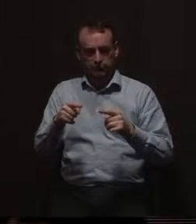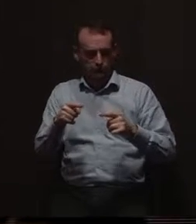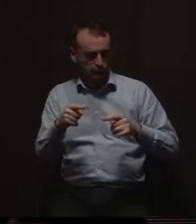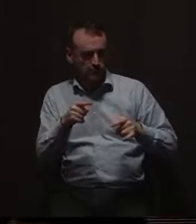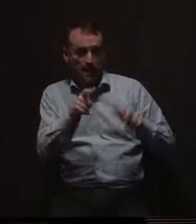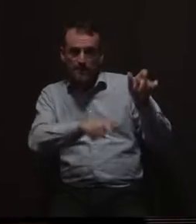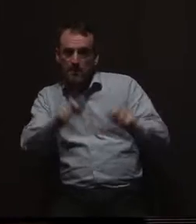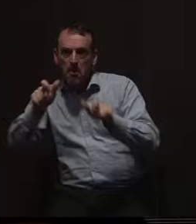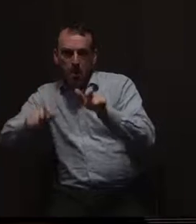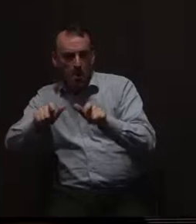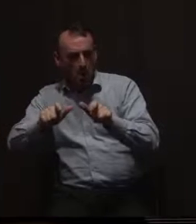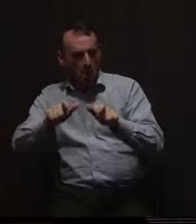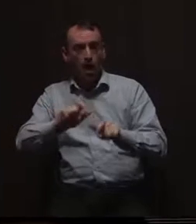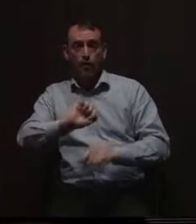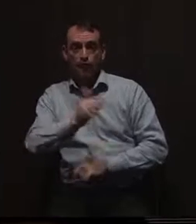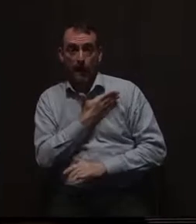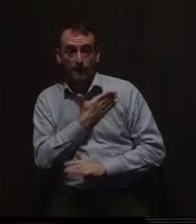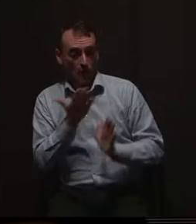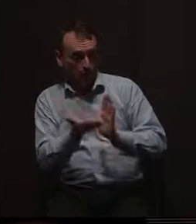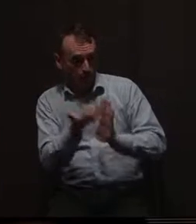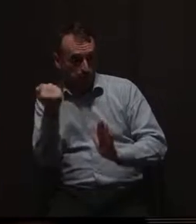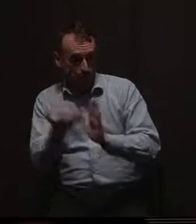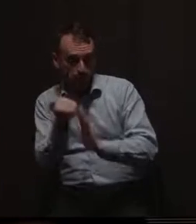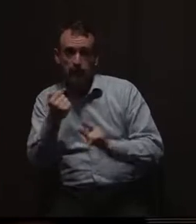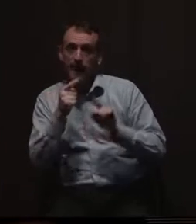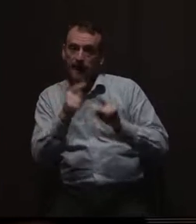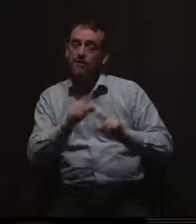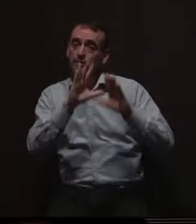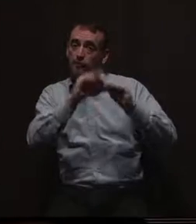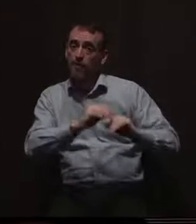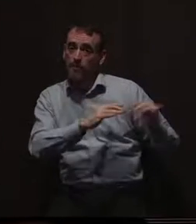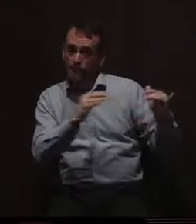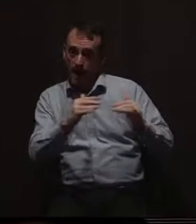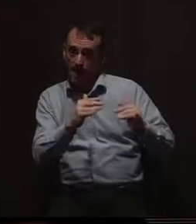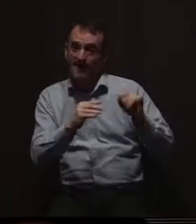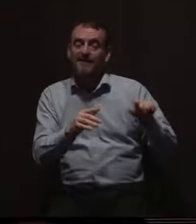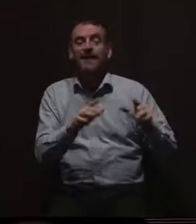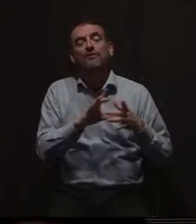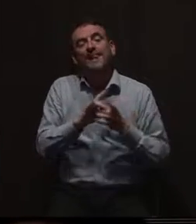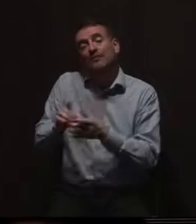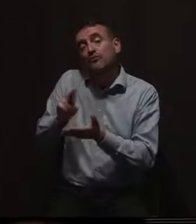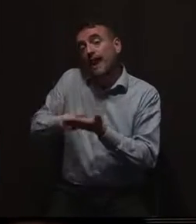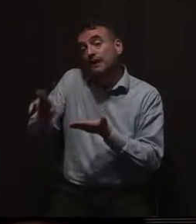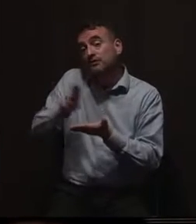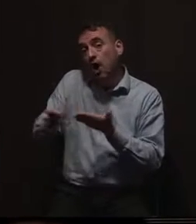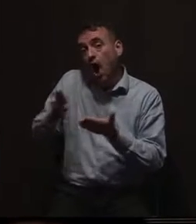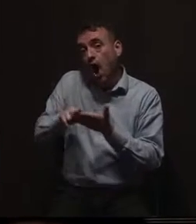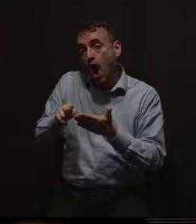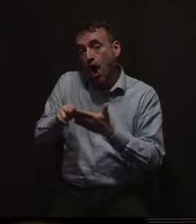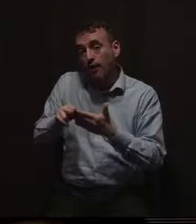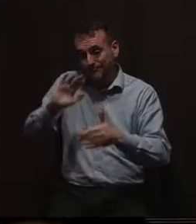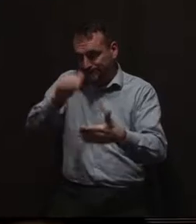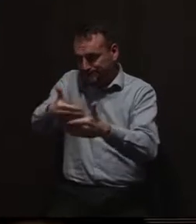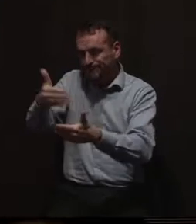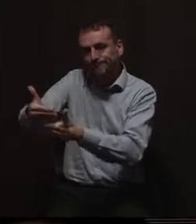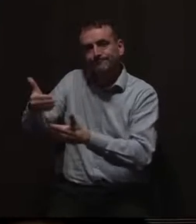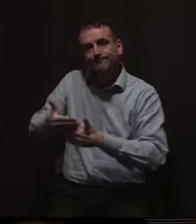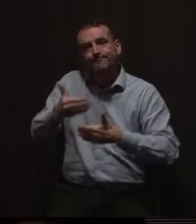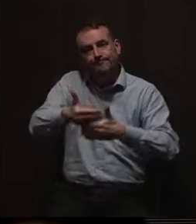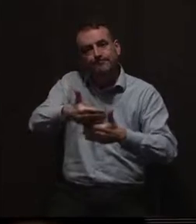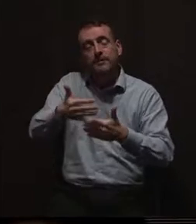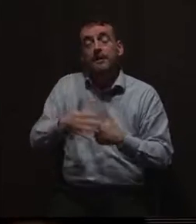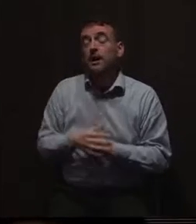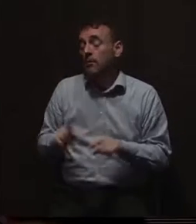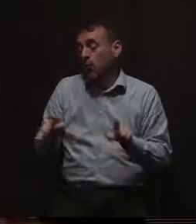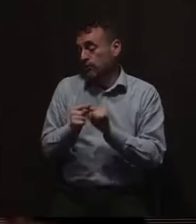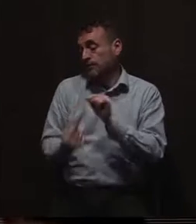on. So that's one of the things, our connection to nature. It was also a time when that was